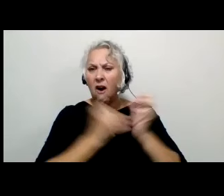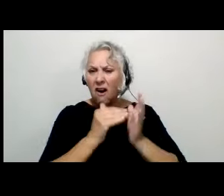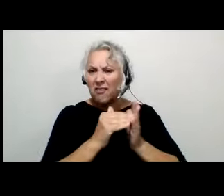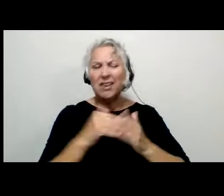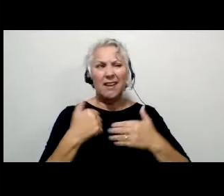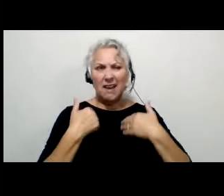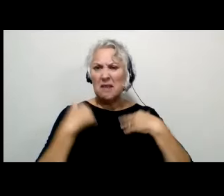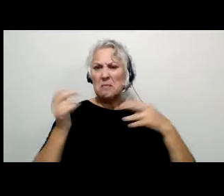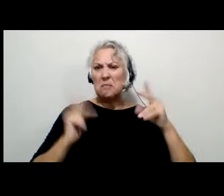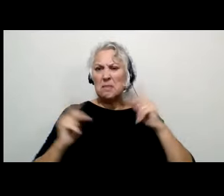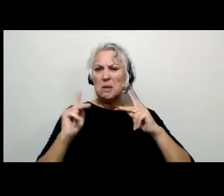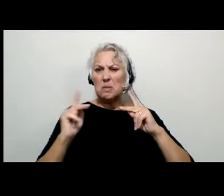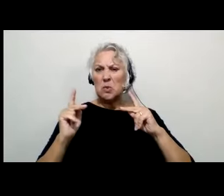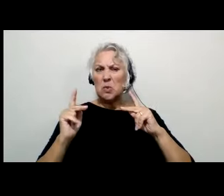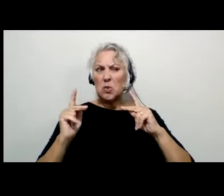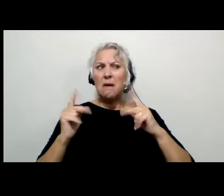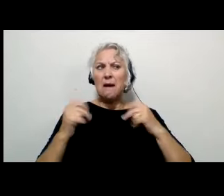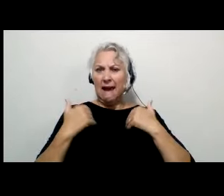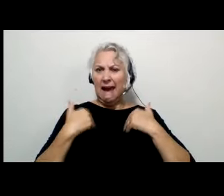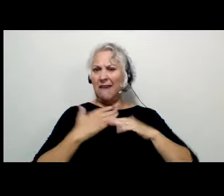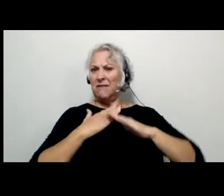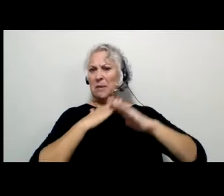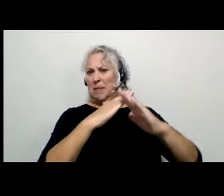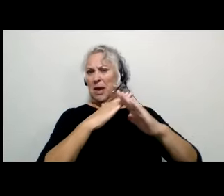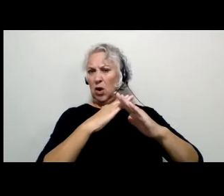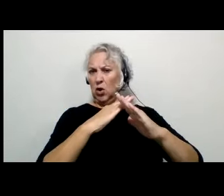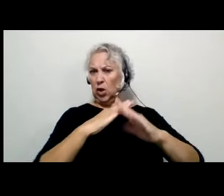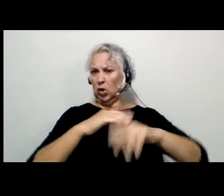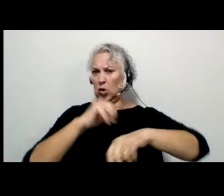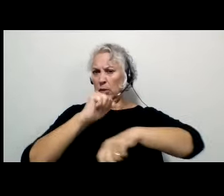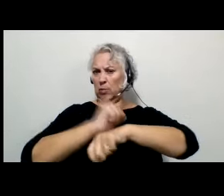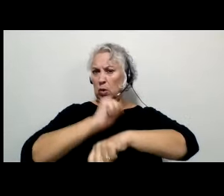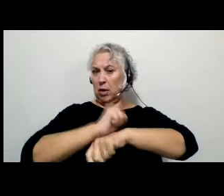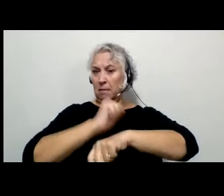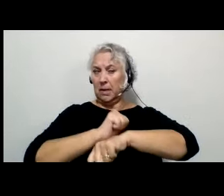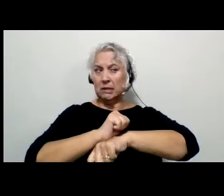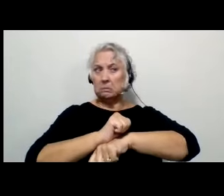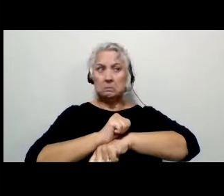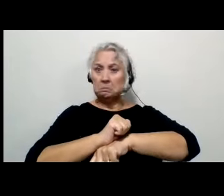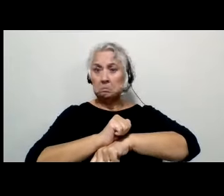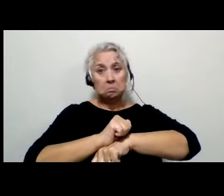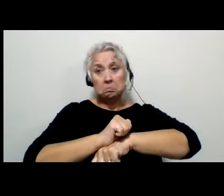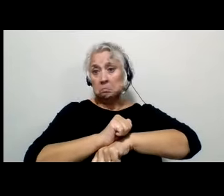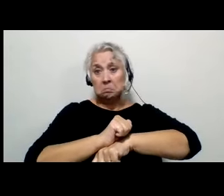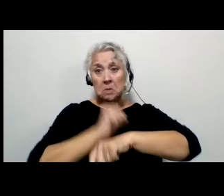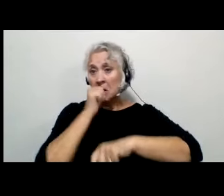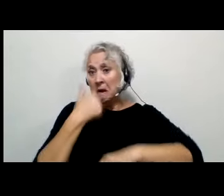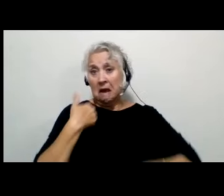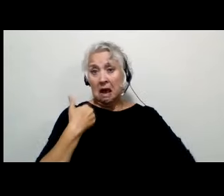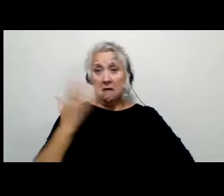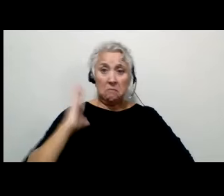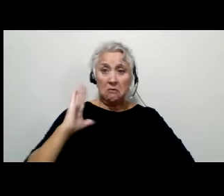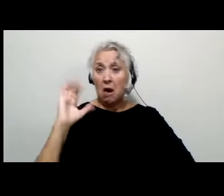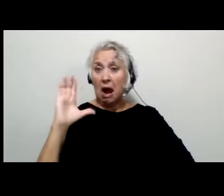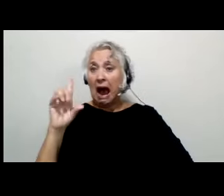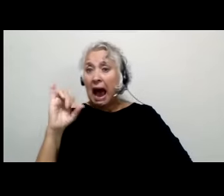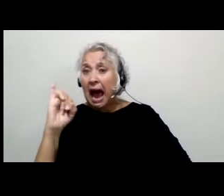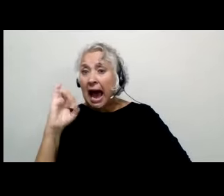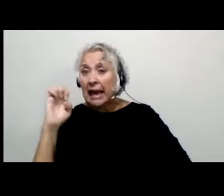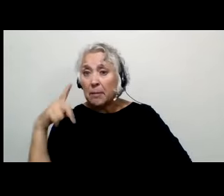people that have a barrier to employment that might not be on an IEP or 504. So it's